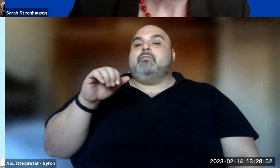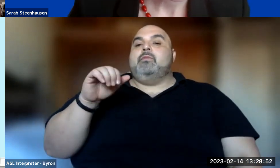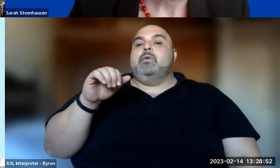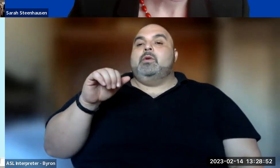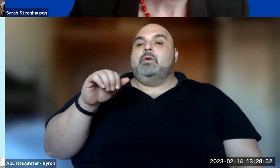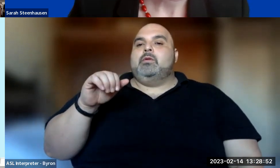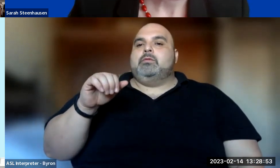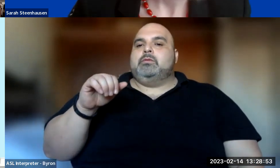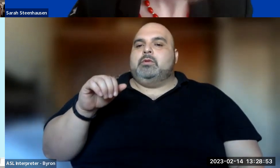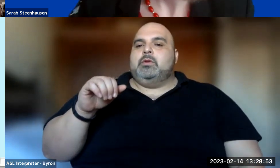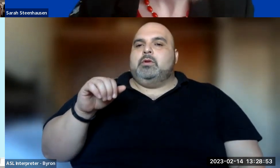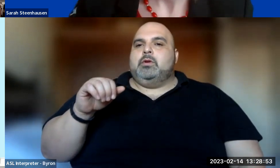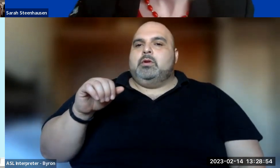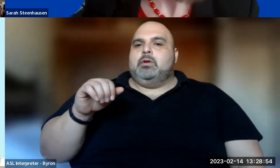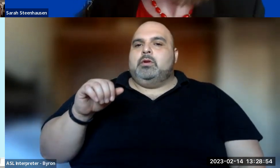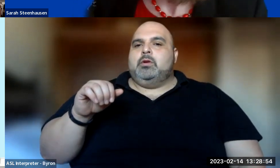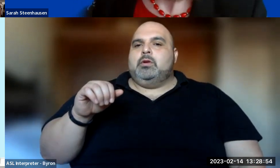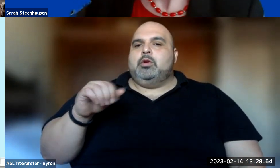also be considered. And